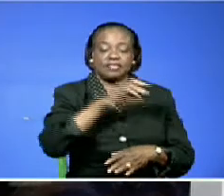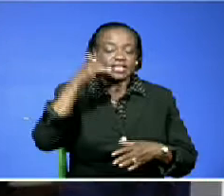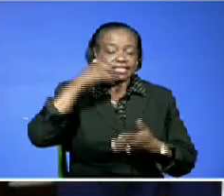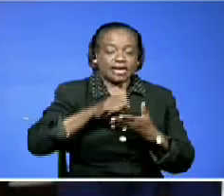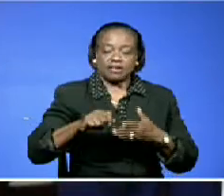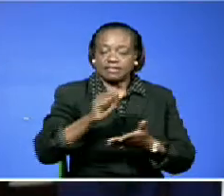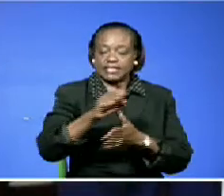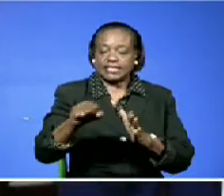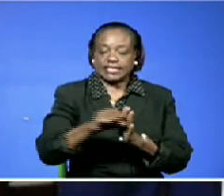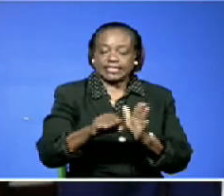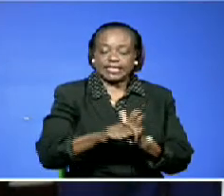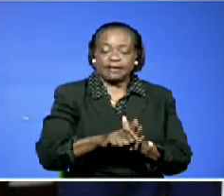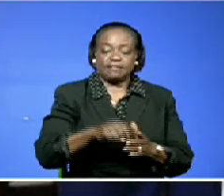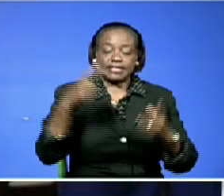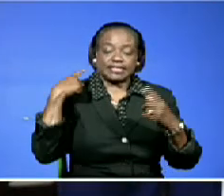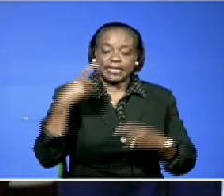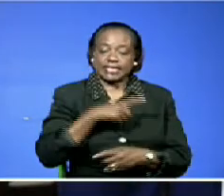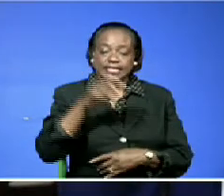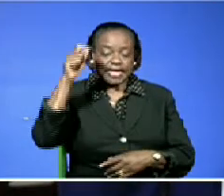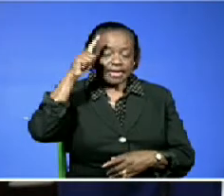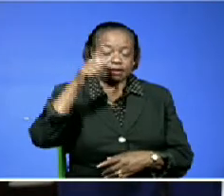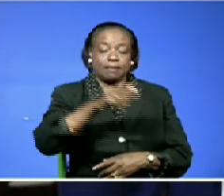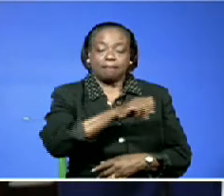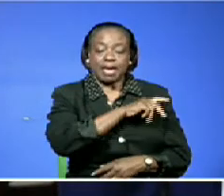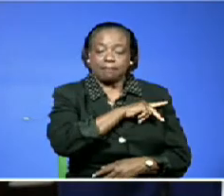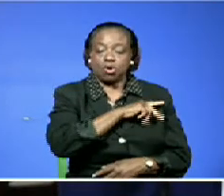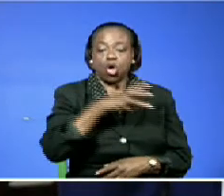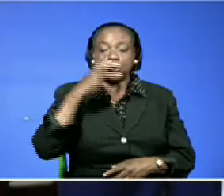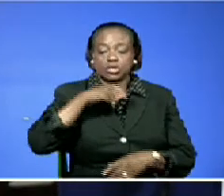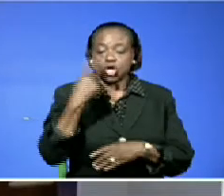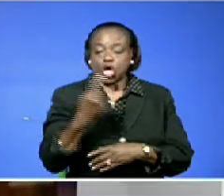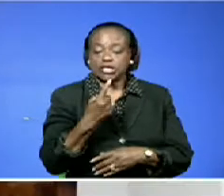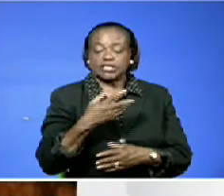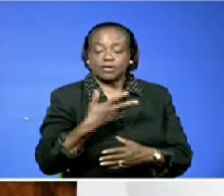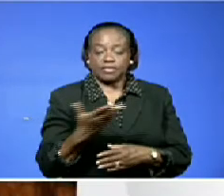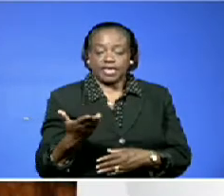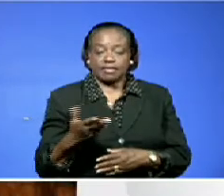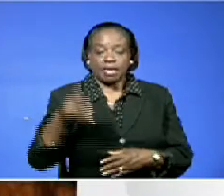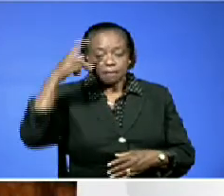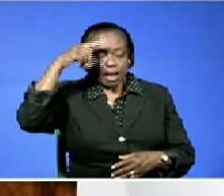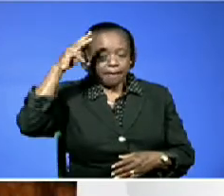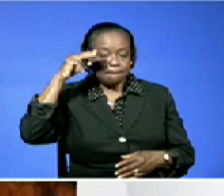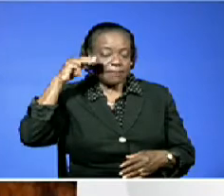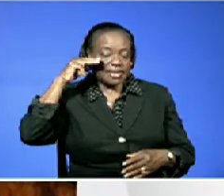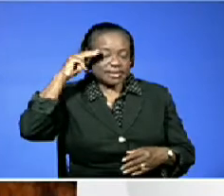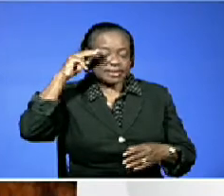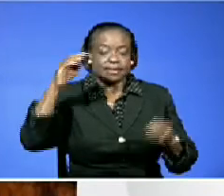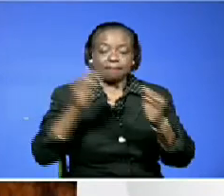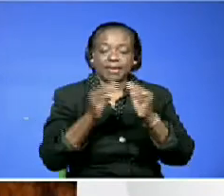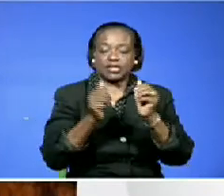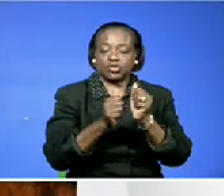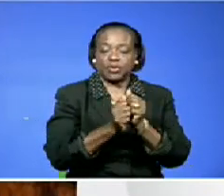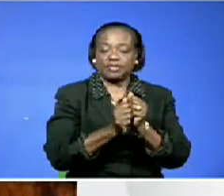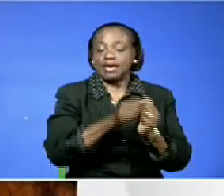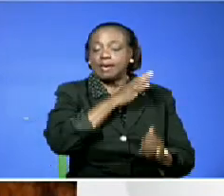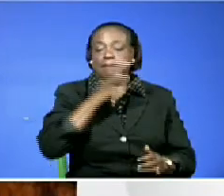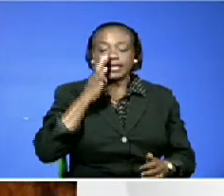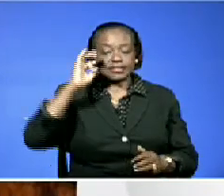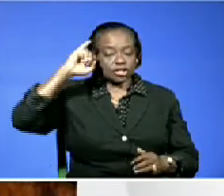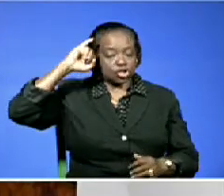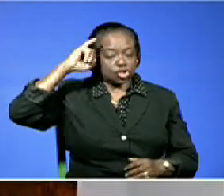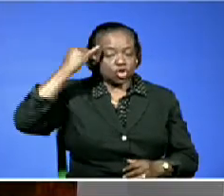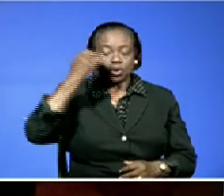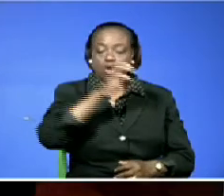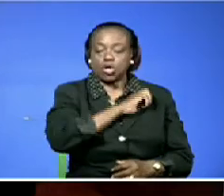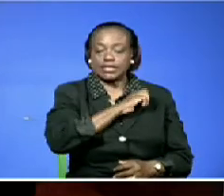Rolando Pablos, also attended yesterday's luncheon. The Prime Minister met with internationally renowned Pastor Joel Osteen today and